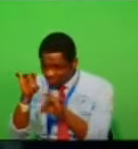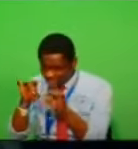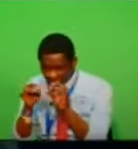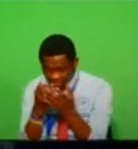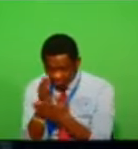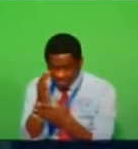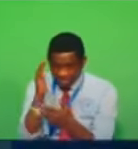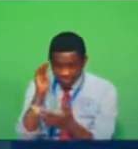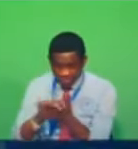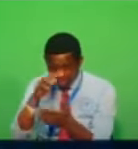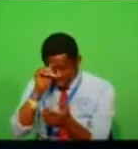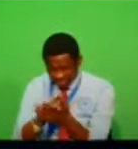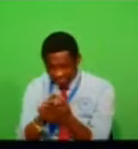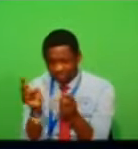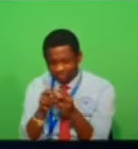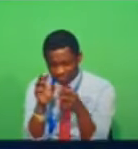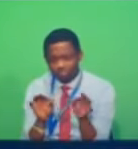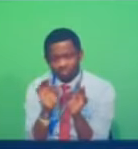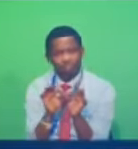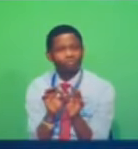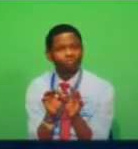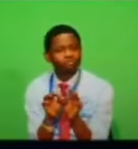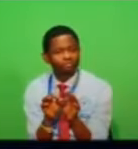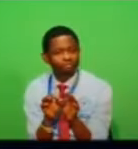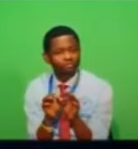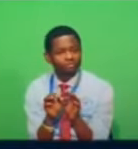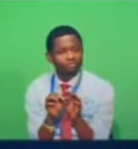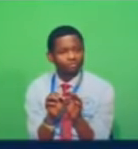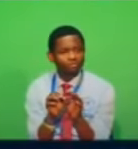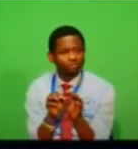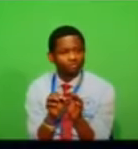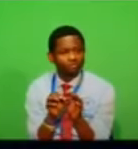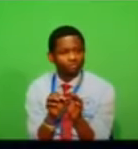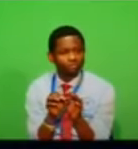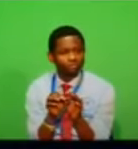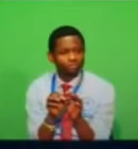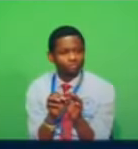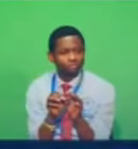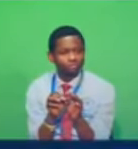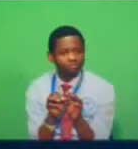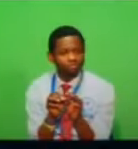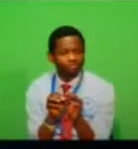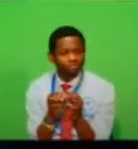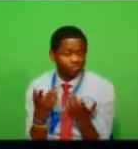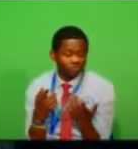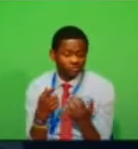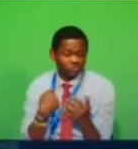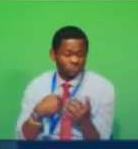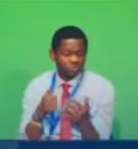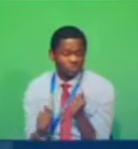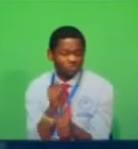God's blessing can be generational. The problem with Christians is that we do not think about generational blessings and wealth. We think